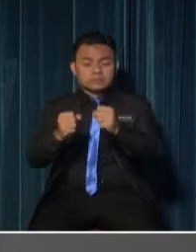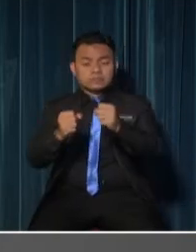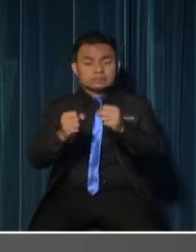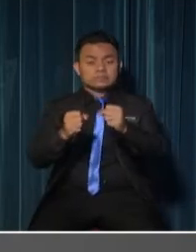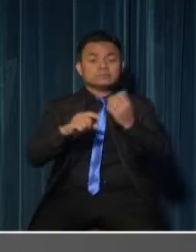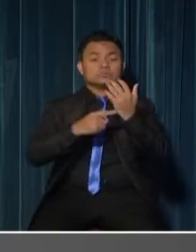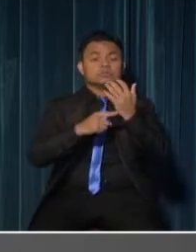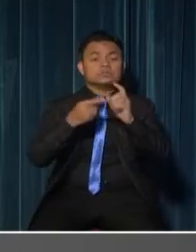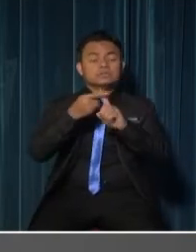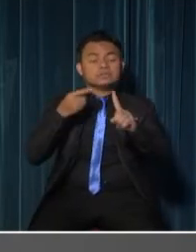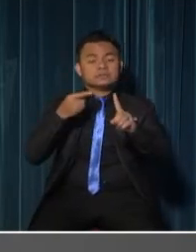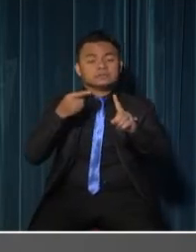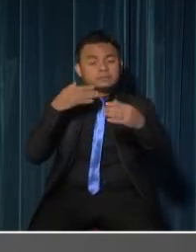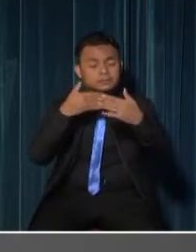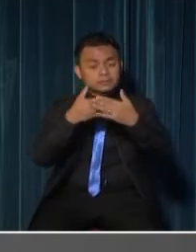sun?